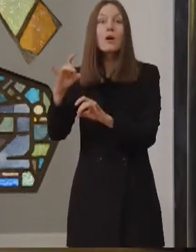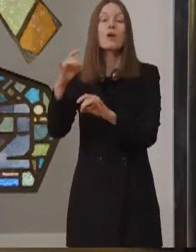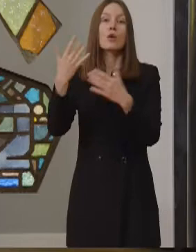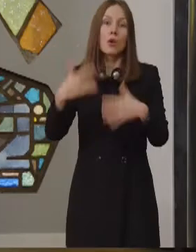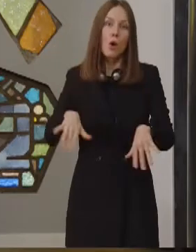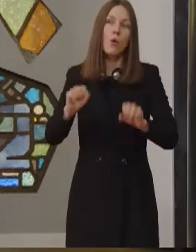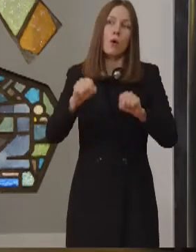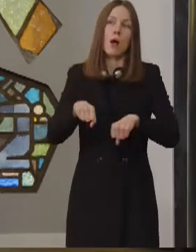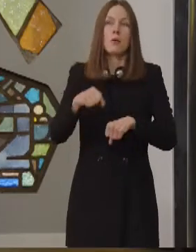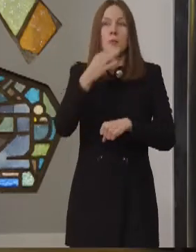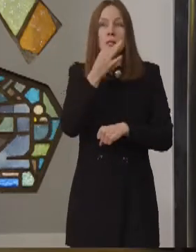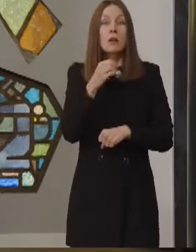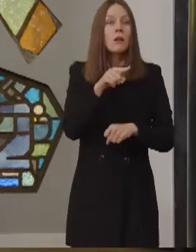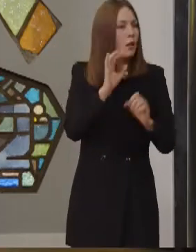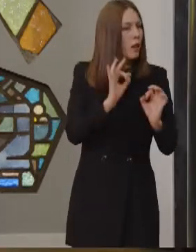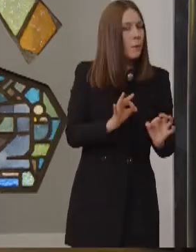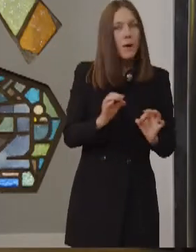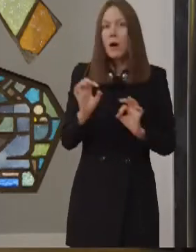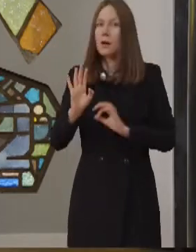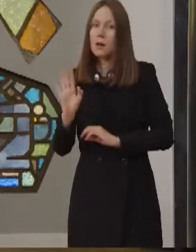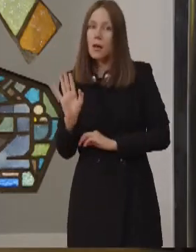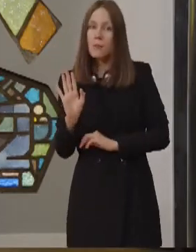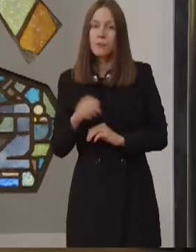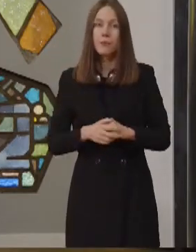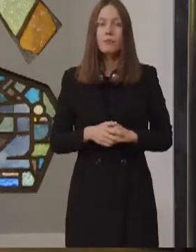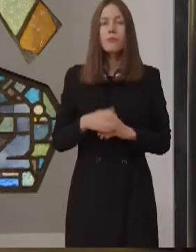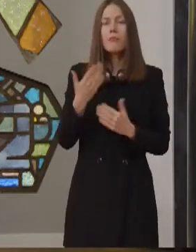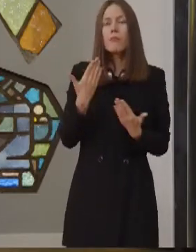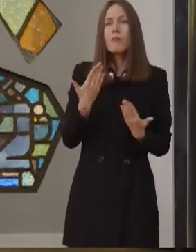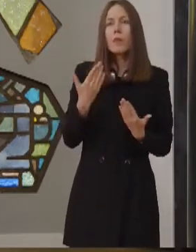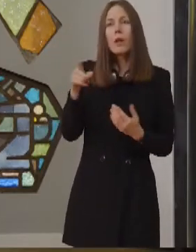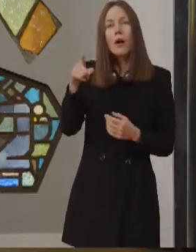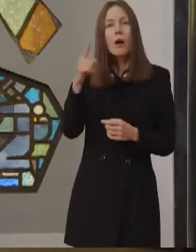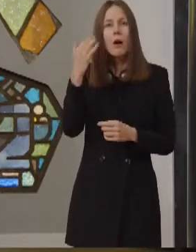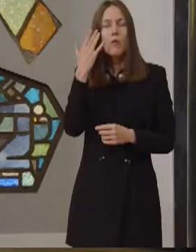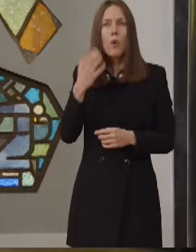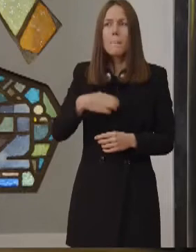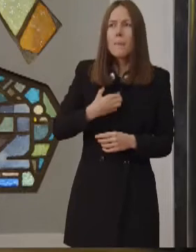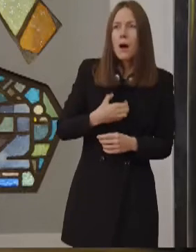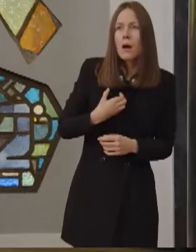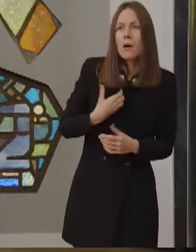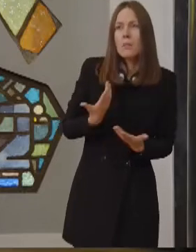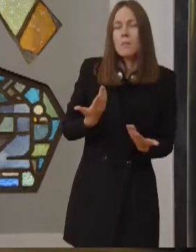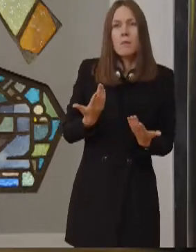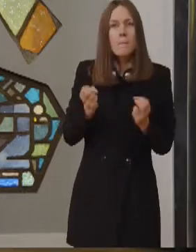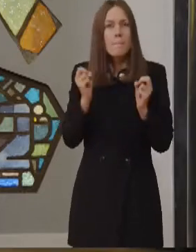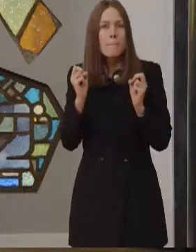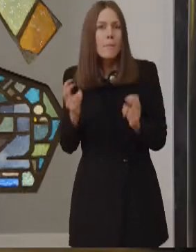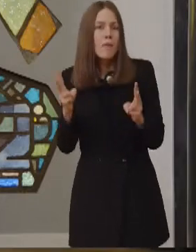both sides in order to clarify whether it's true or not. What do you think is the major